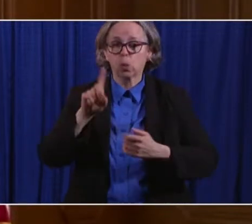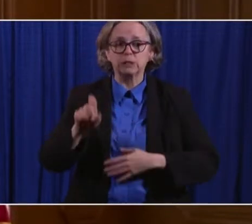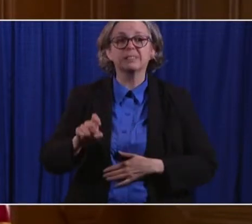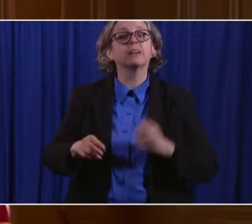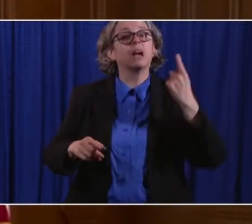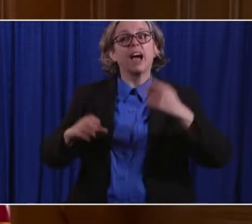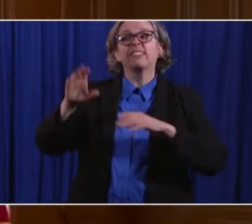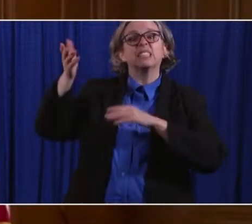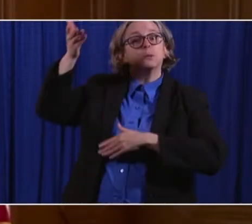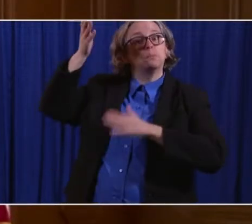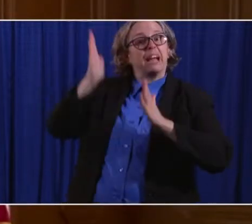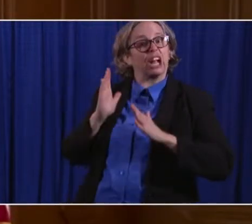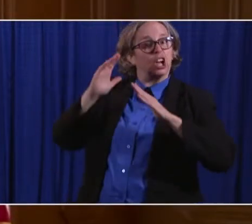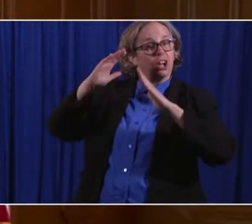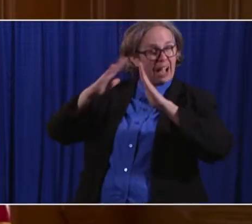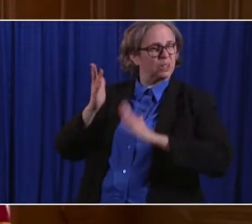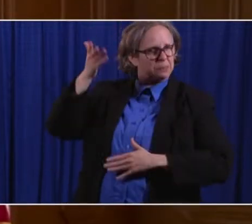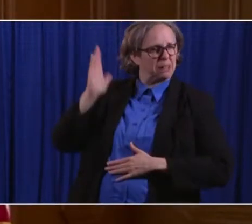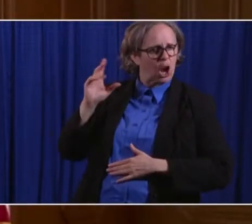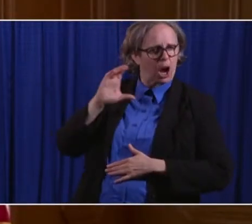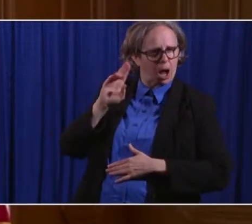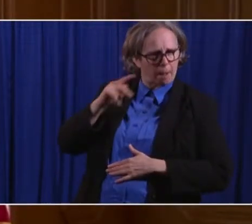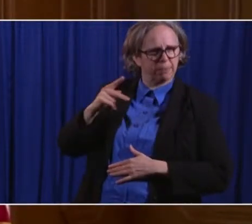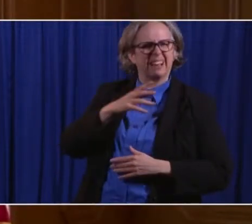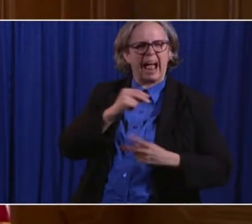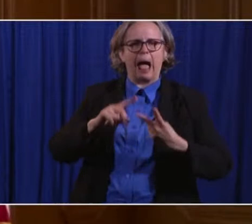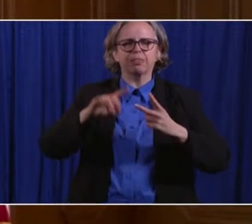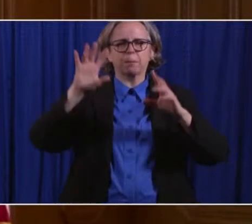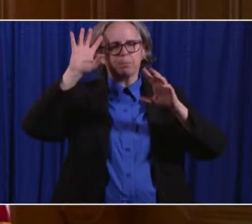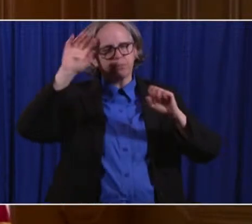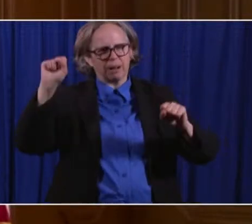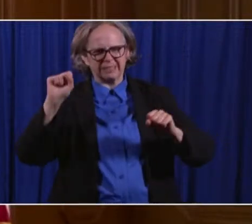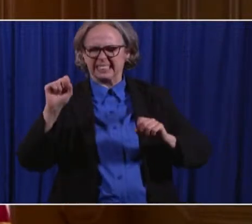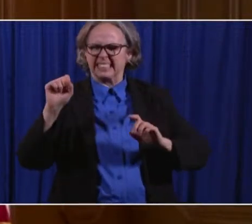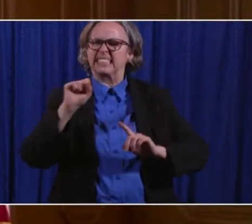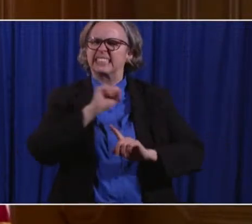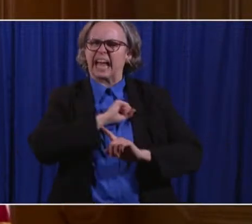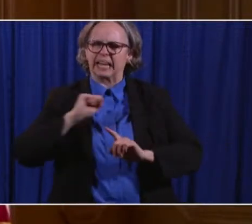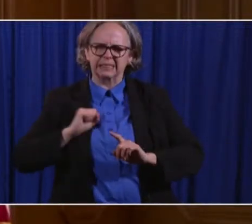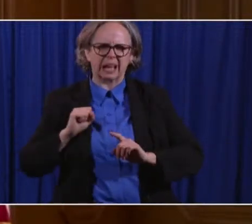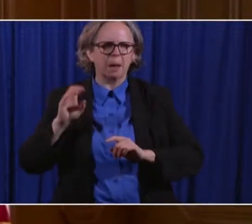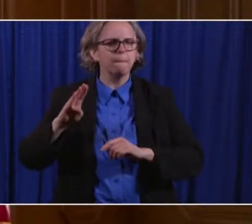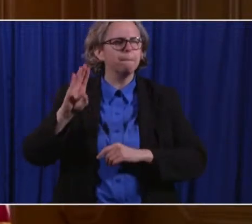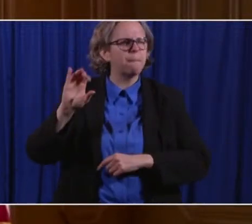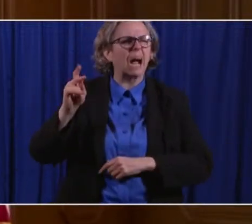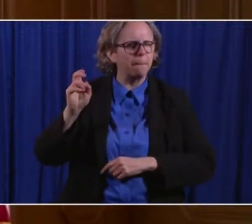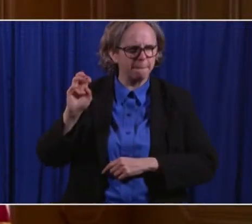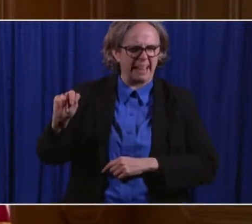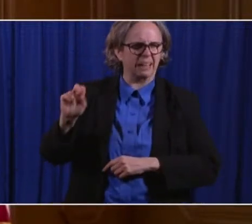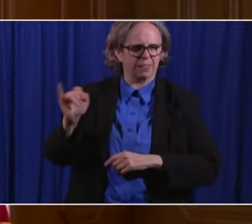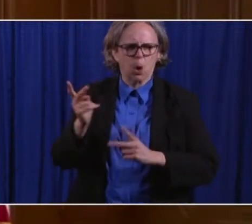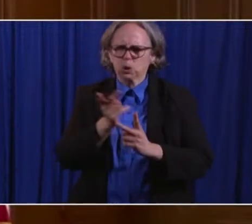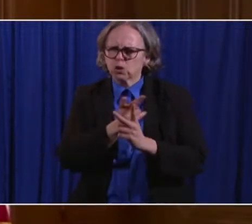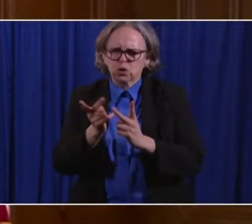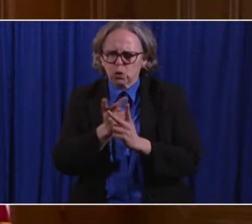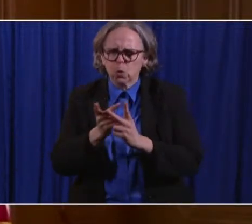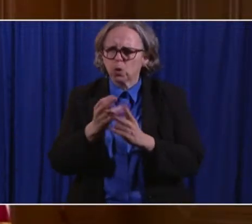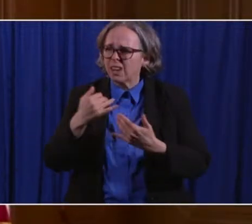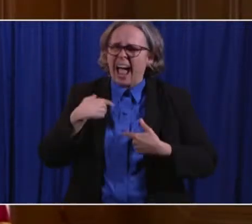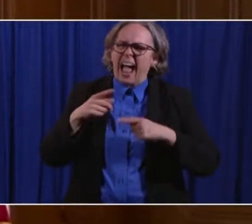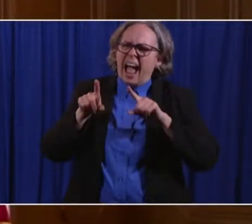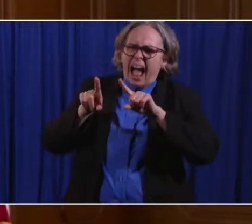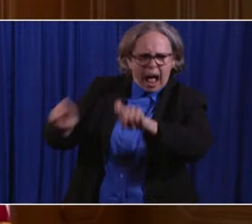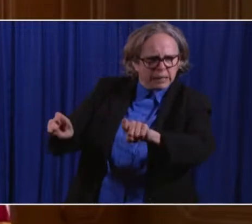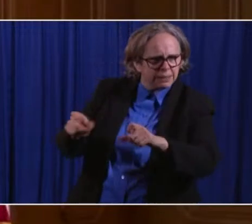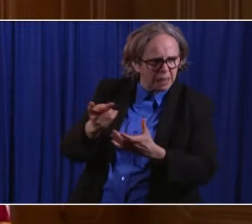President Huffman if they and the legislature would tackle the